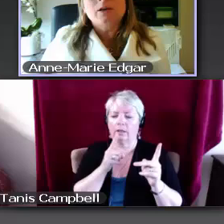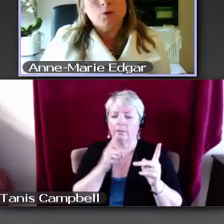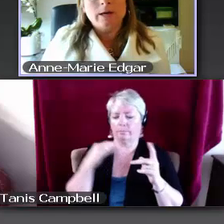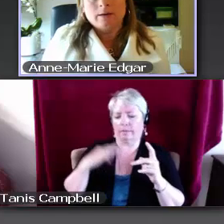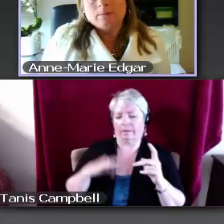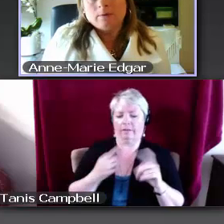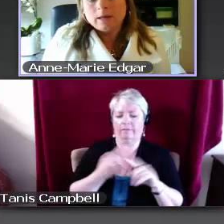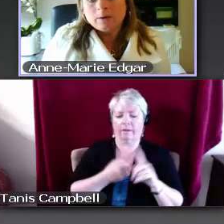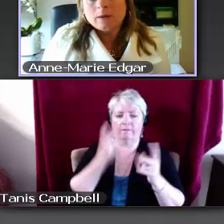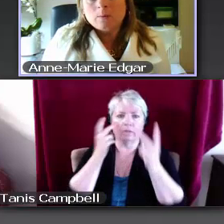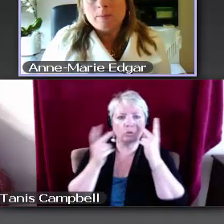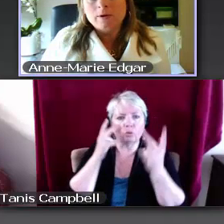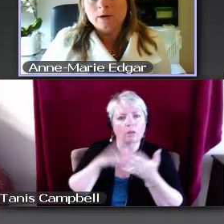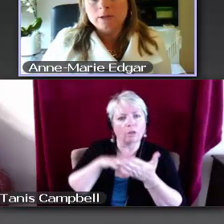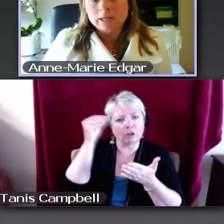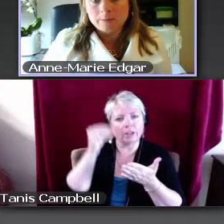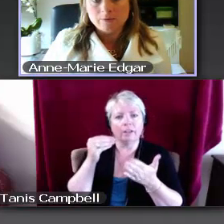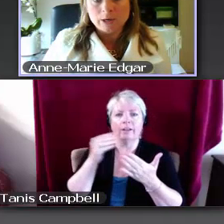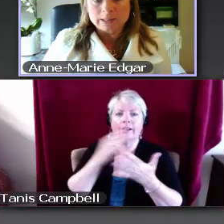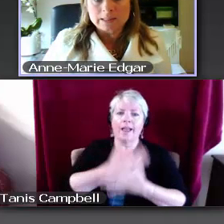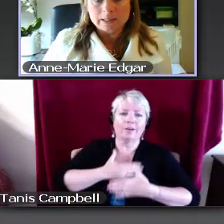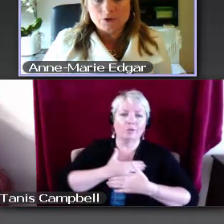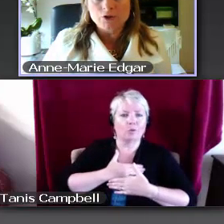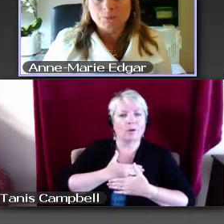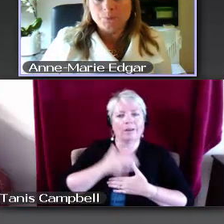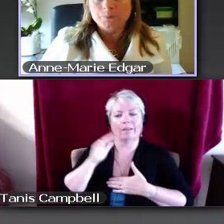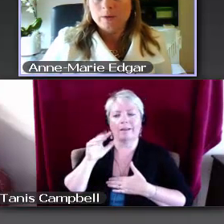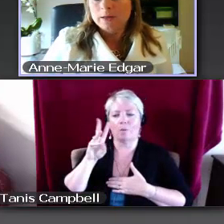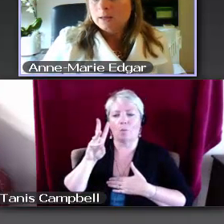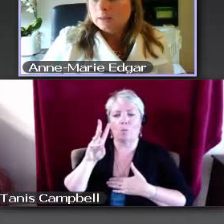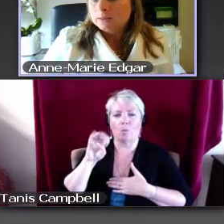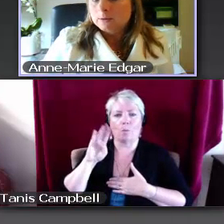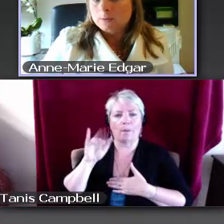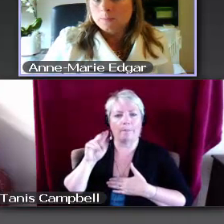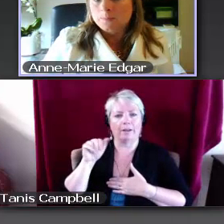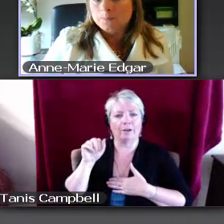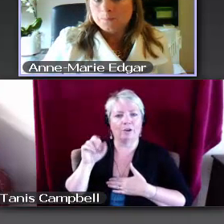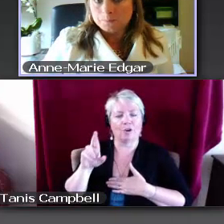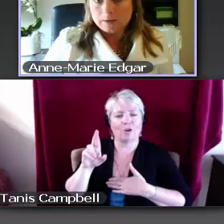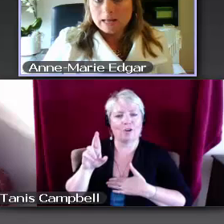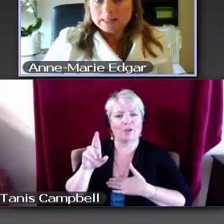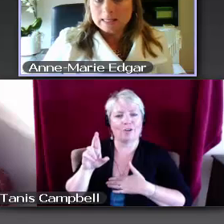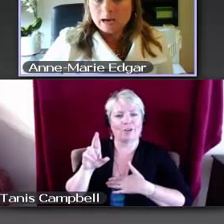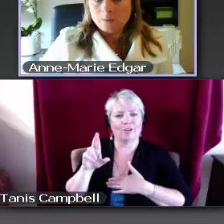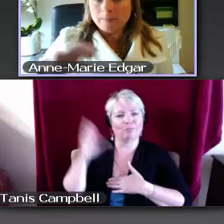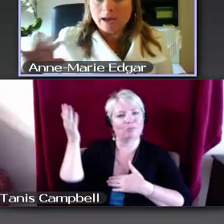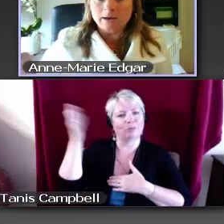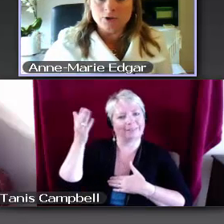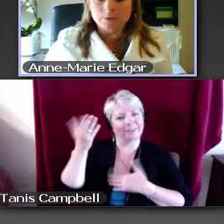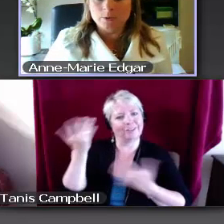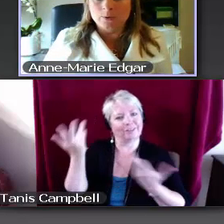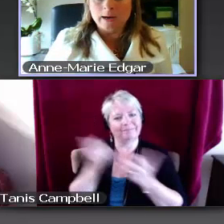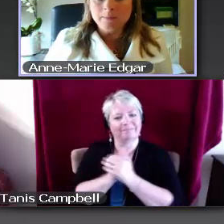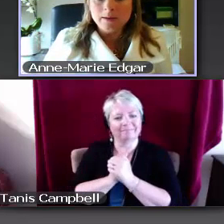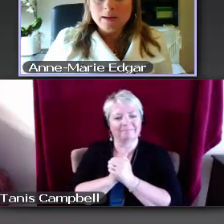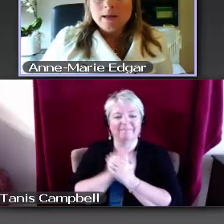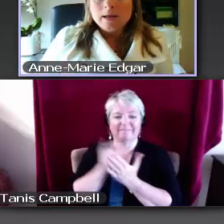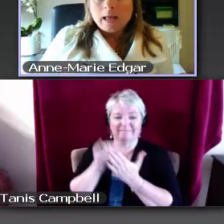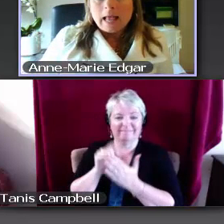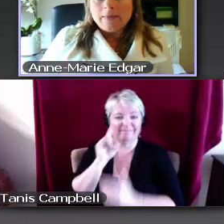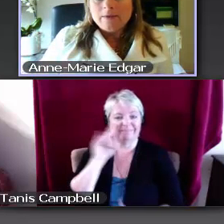and enjoy the webinar type of presentation. So that's how we package the